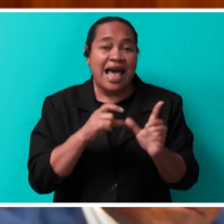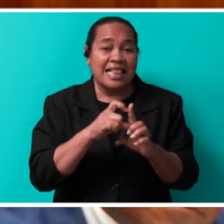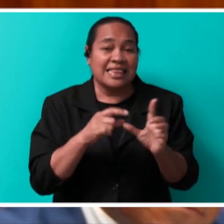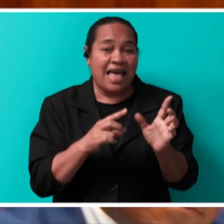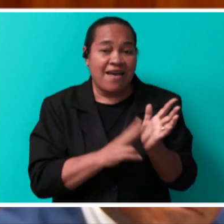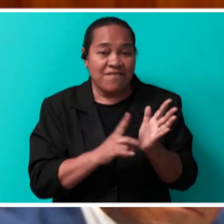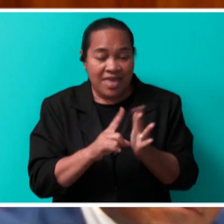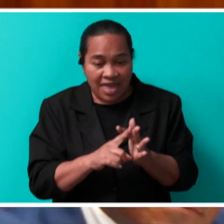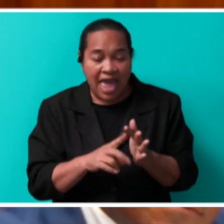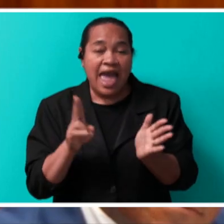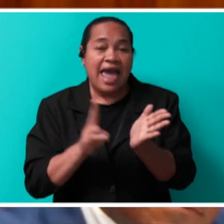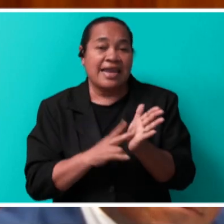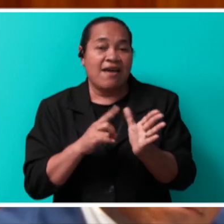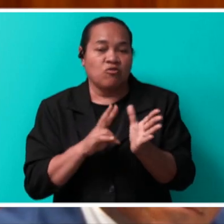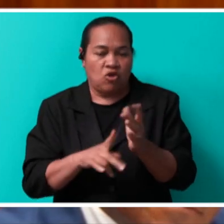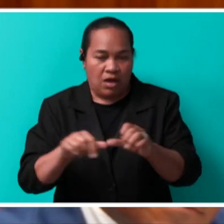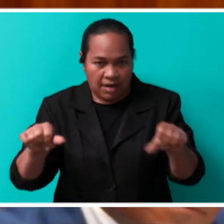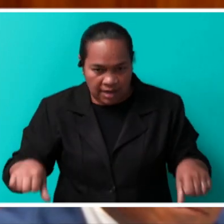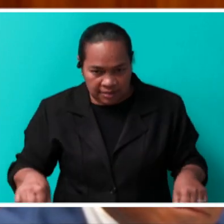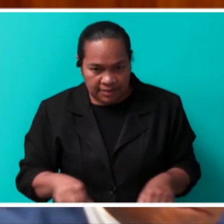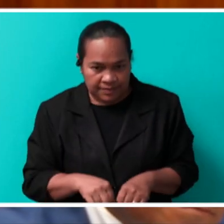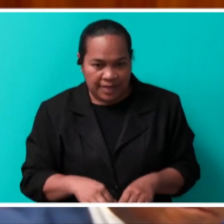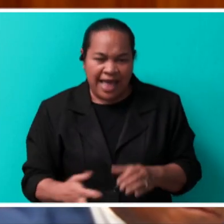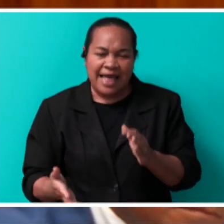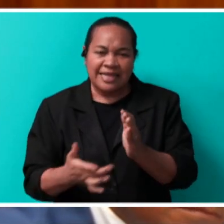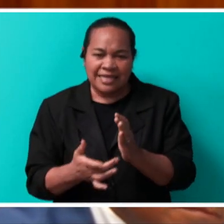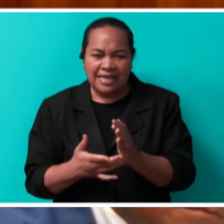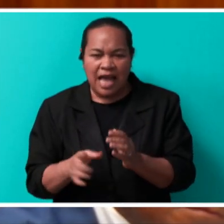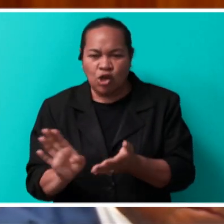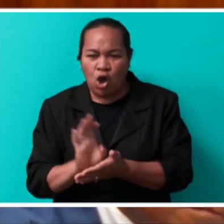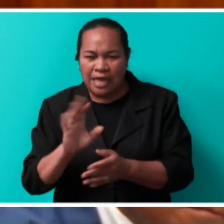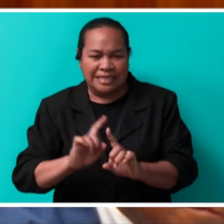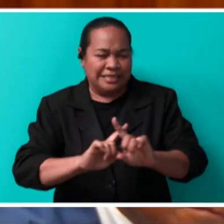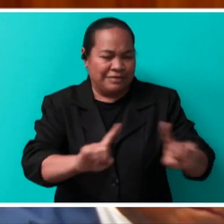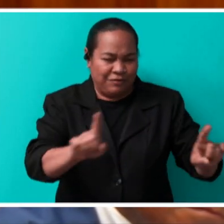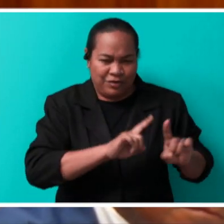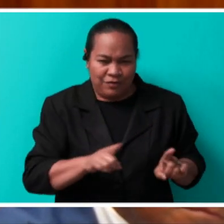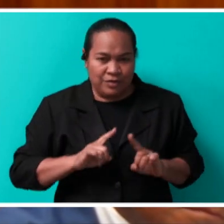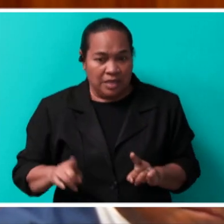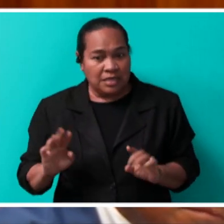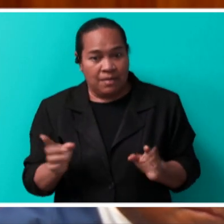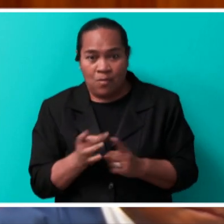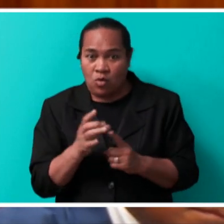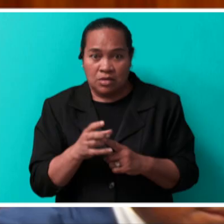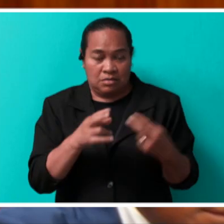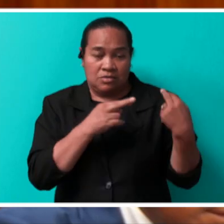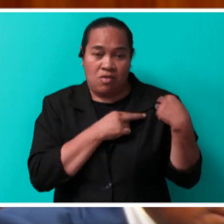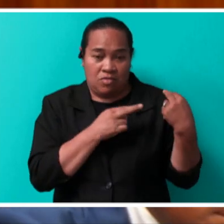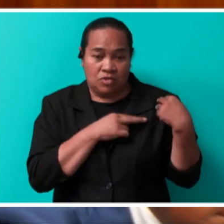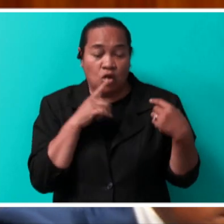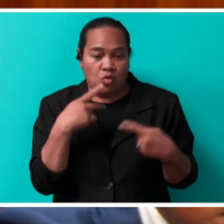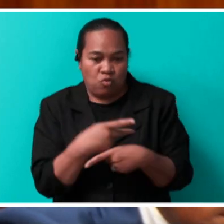Agriculture School, and Technical College, and all these institutions play a major role in